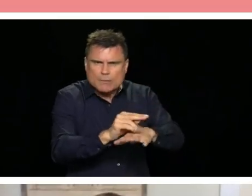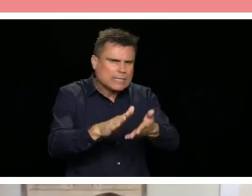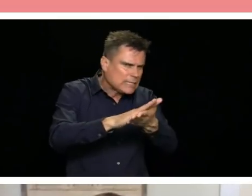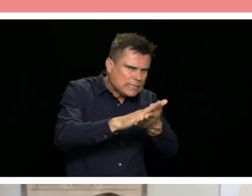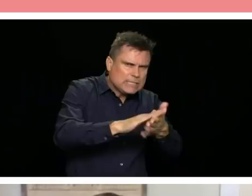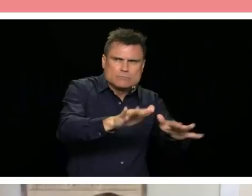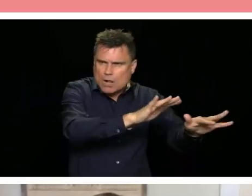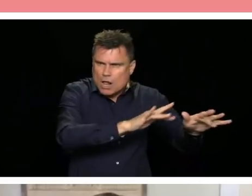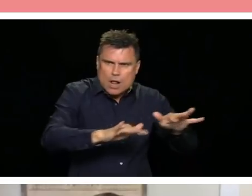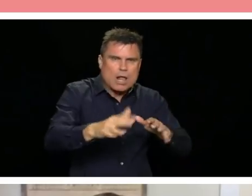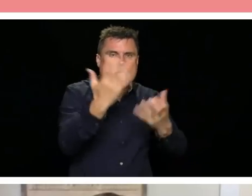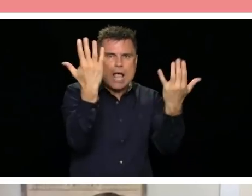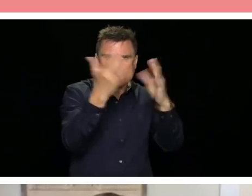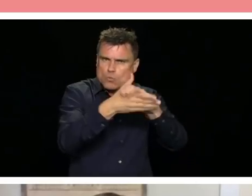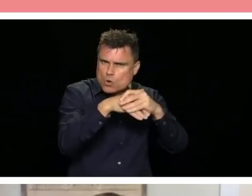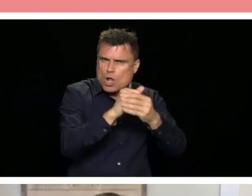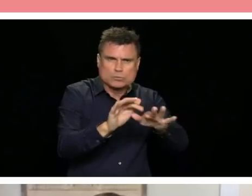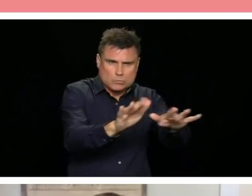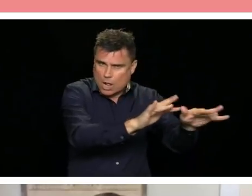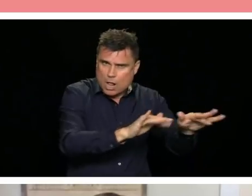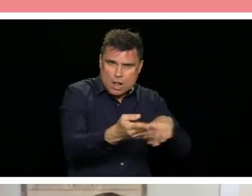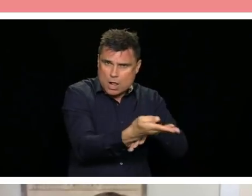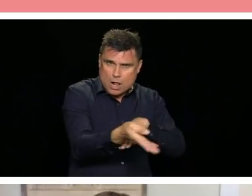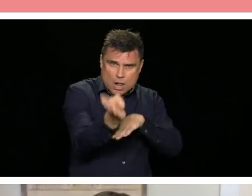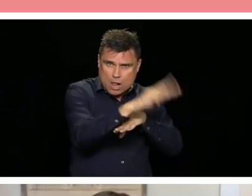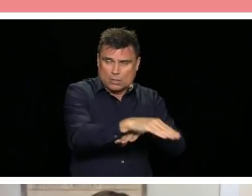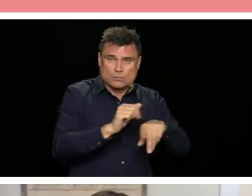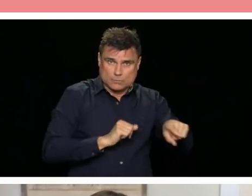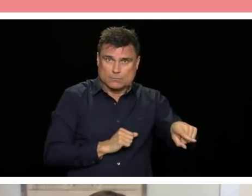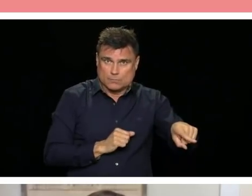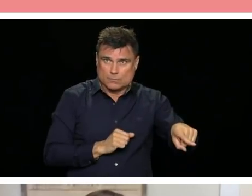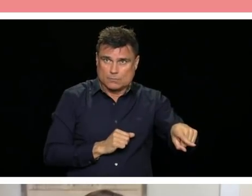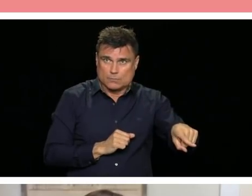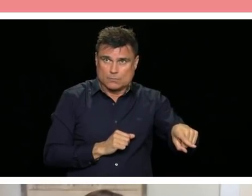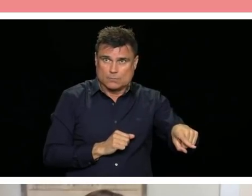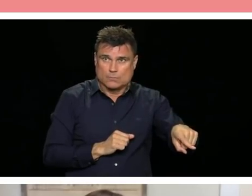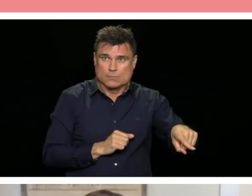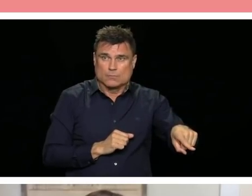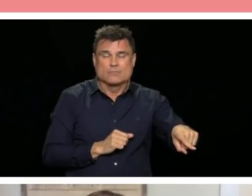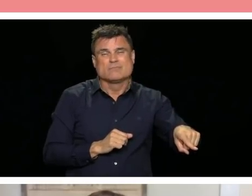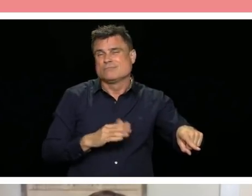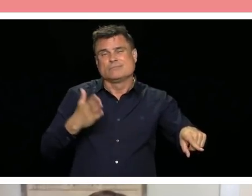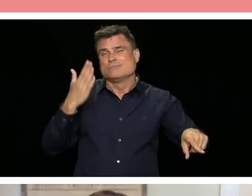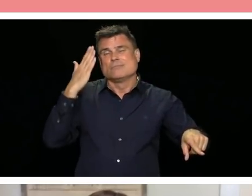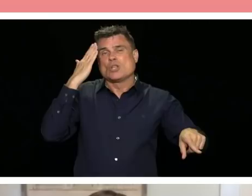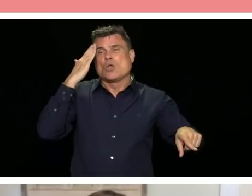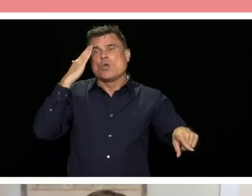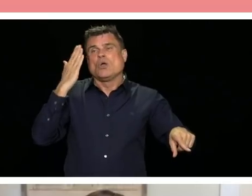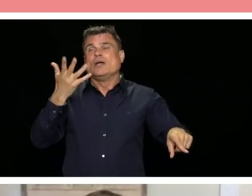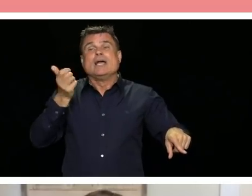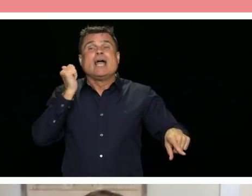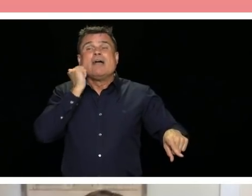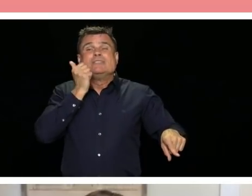is coming in for the night, it's always a good idea to have that bath or that shower and clean them up.